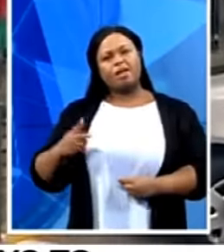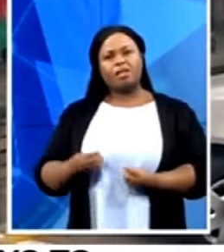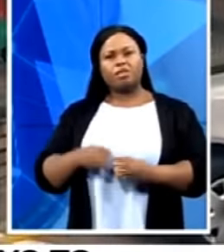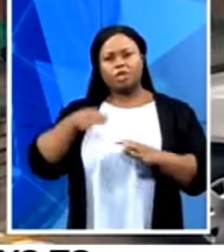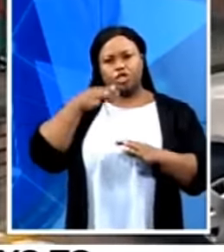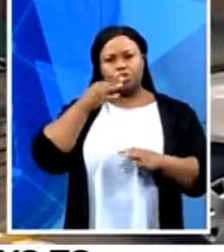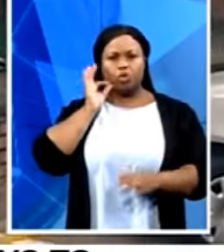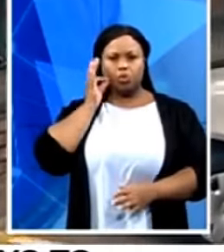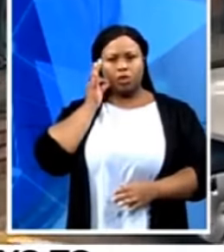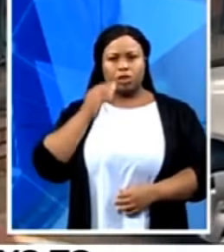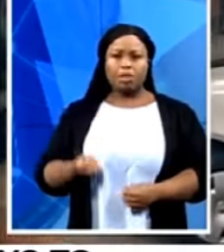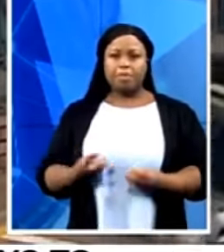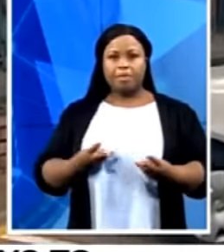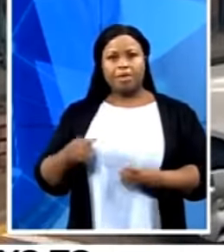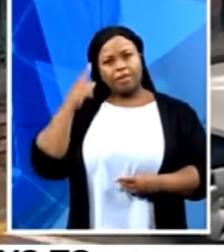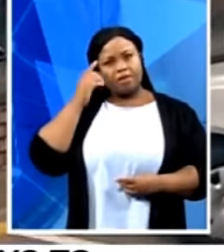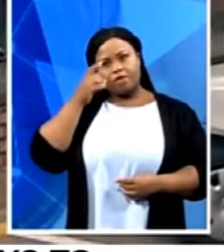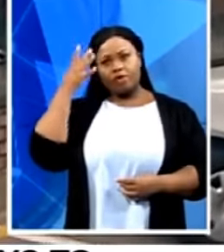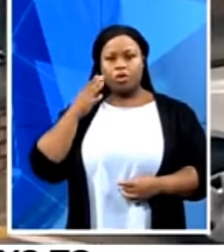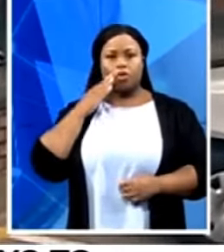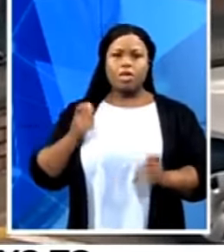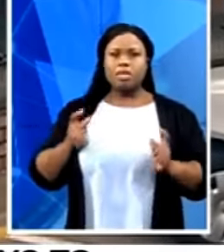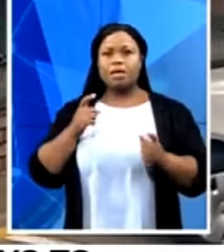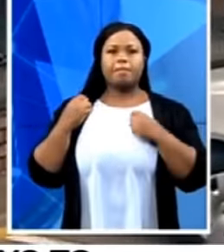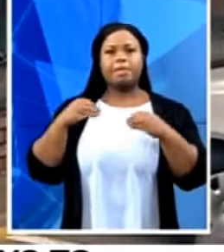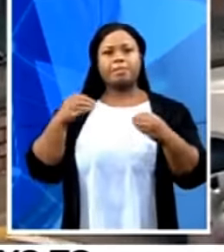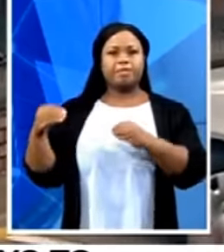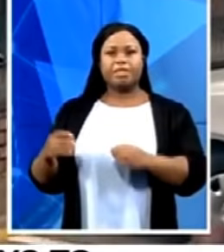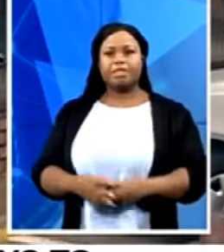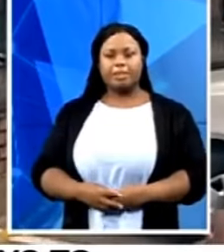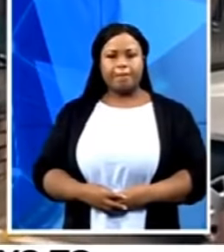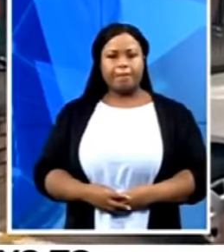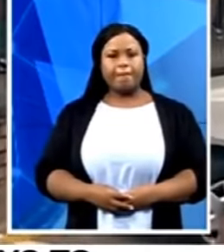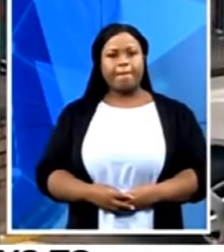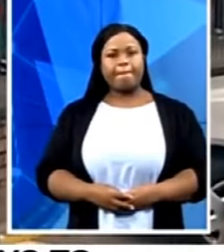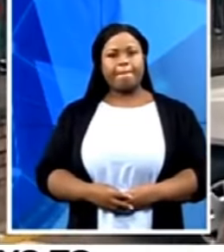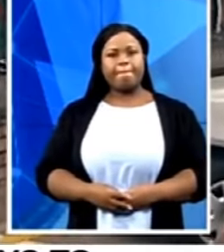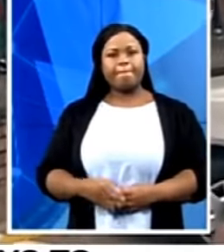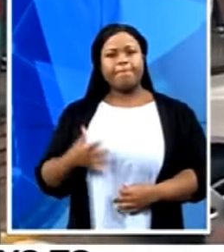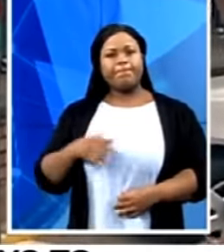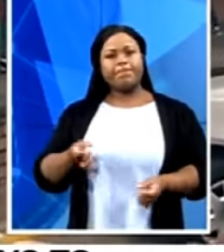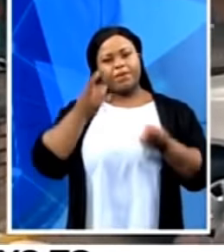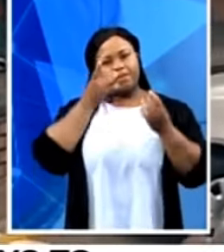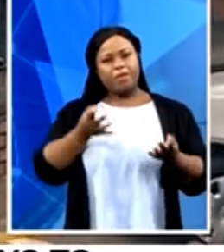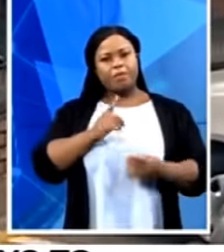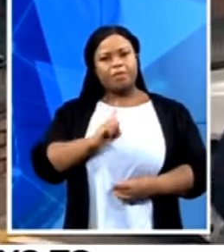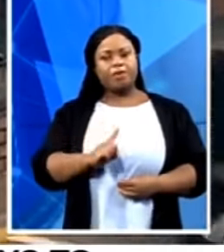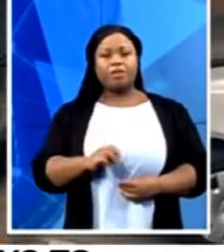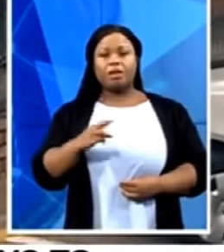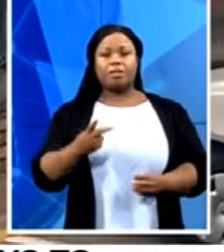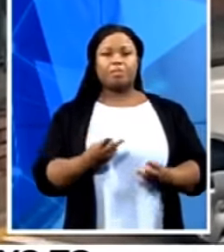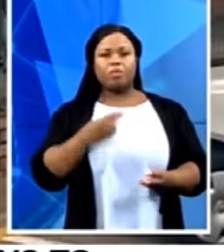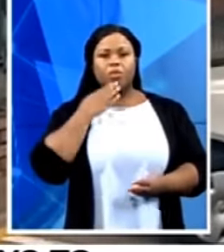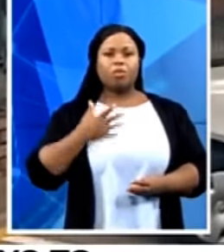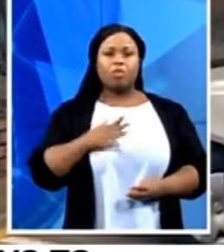when they're having the rushes. Okay. And what message would you have to those that would actually want to have this service in their area as